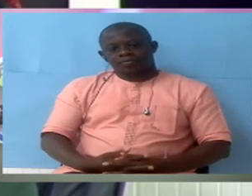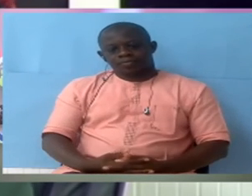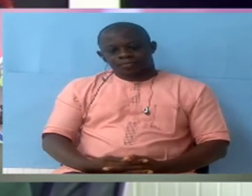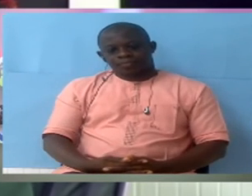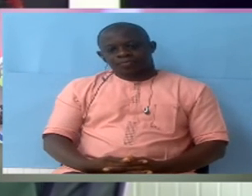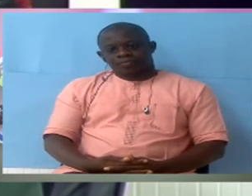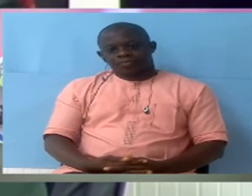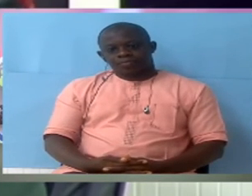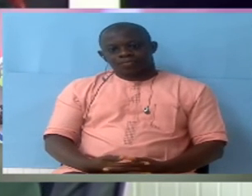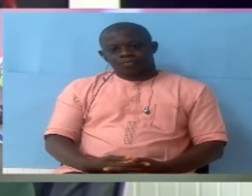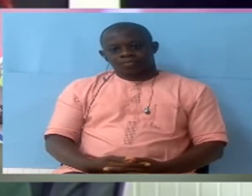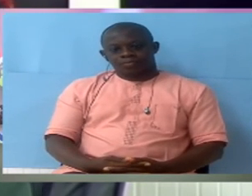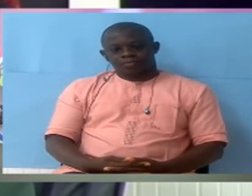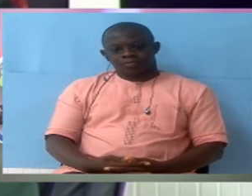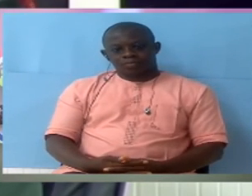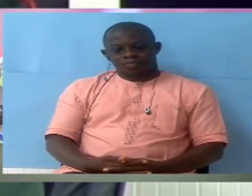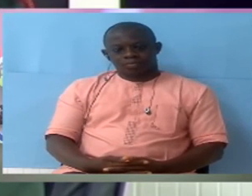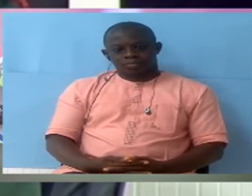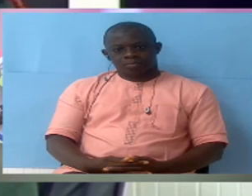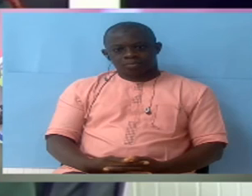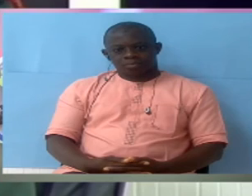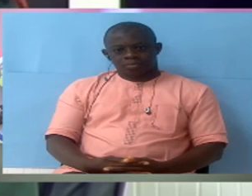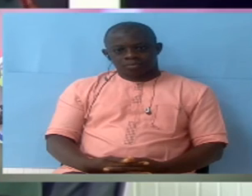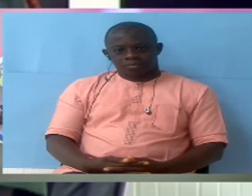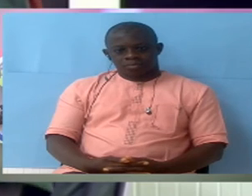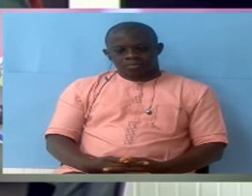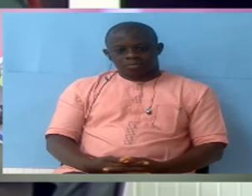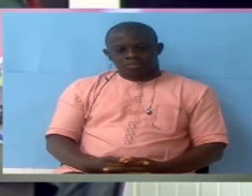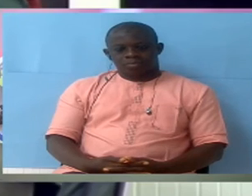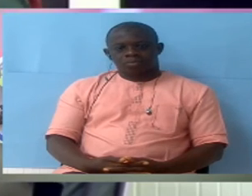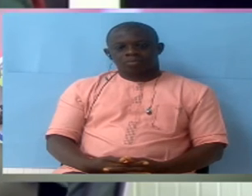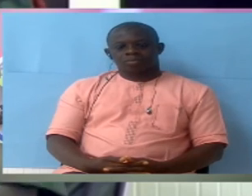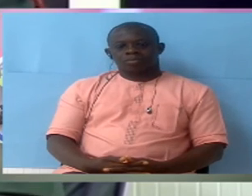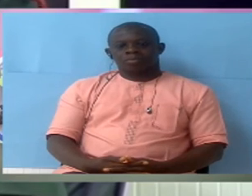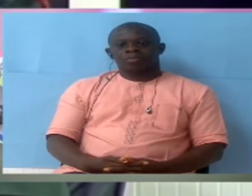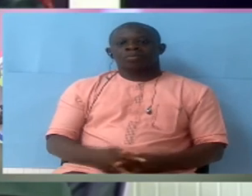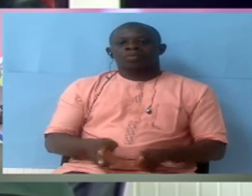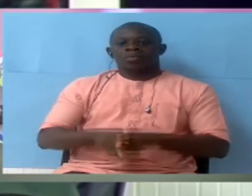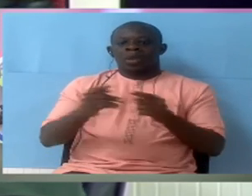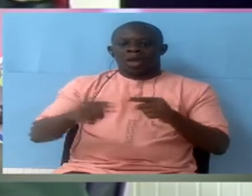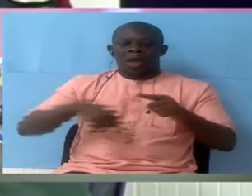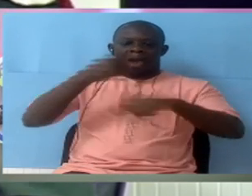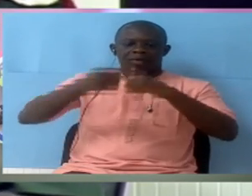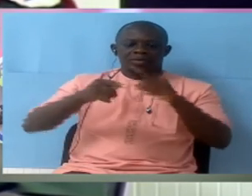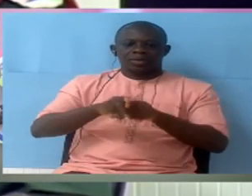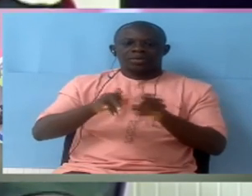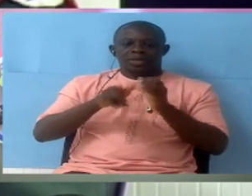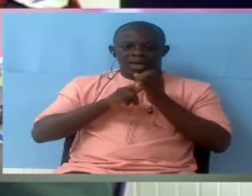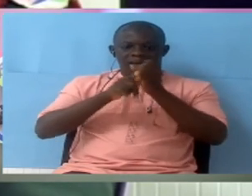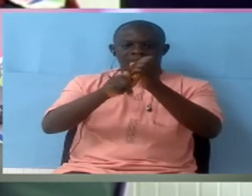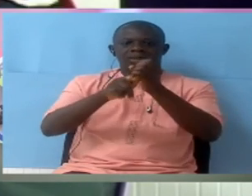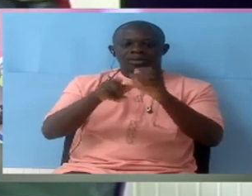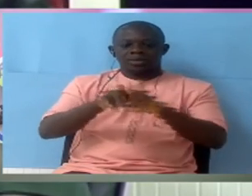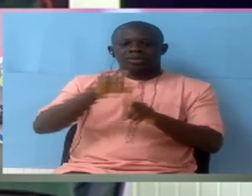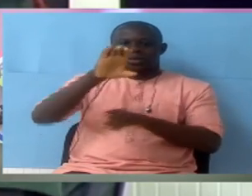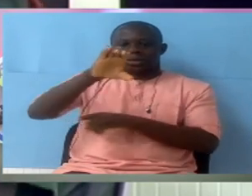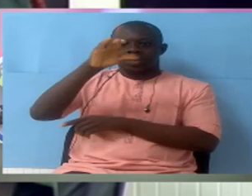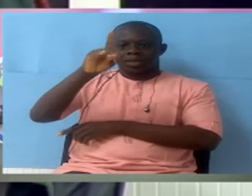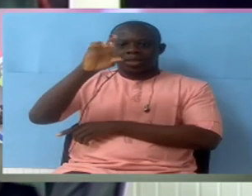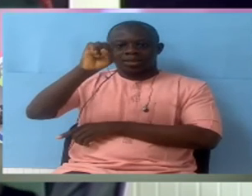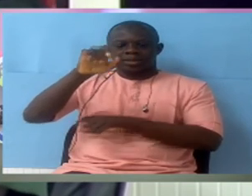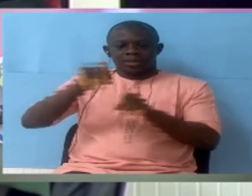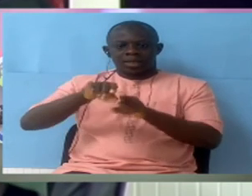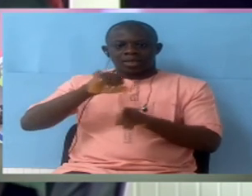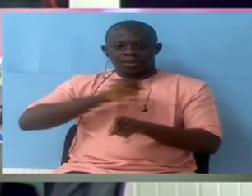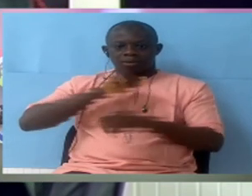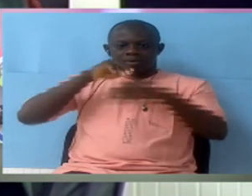xamne mom lañ la wara jox pour nga tukke ko. Immediately the deputy CDS bounced into the office. Ci taxaway